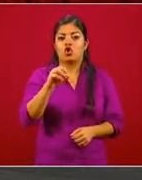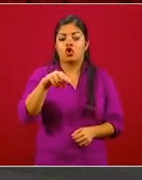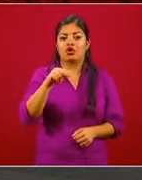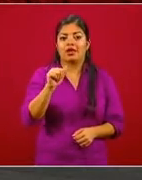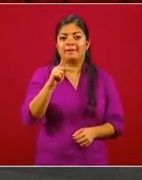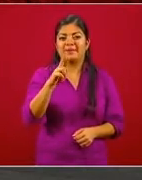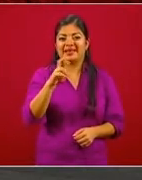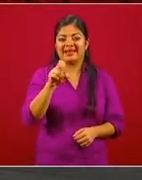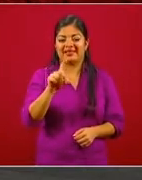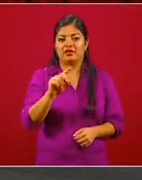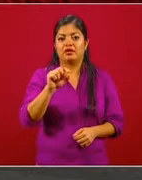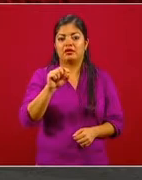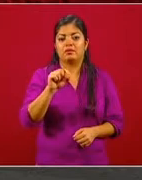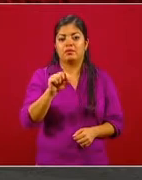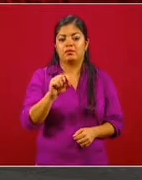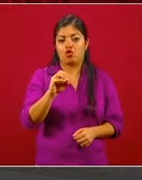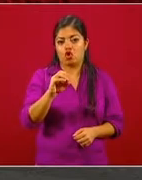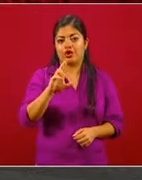and